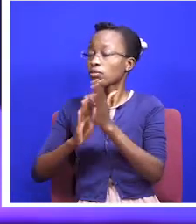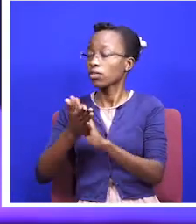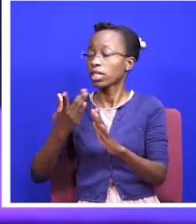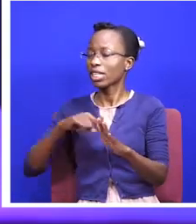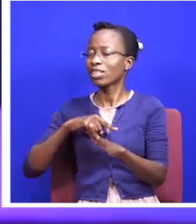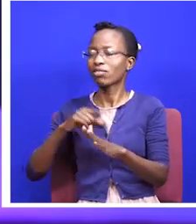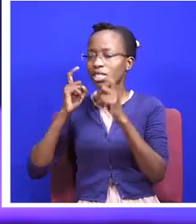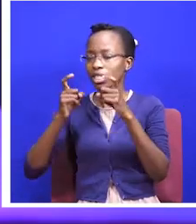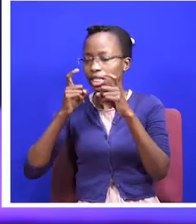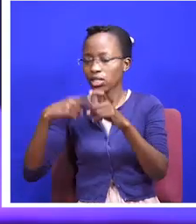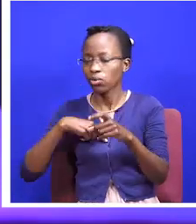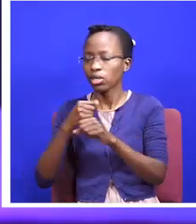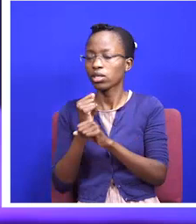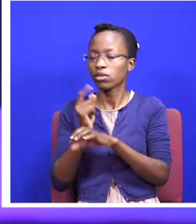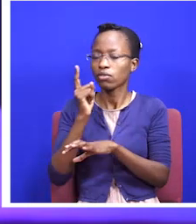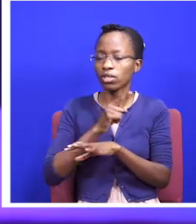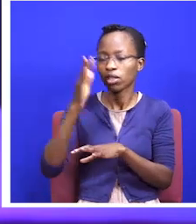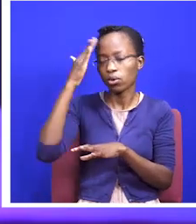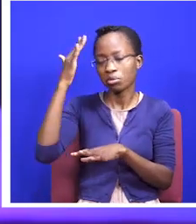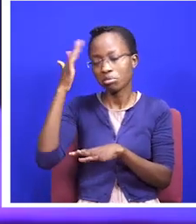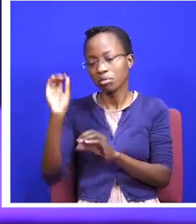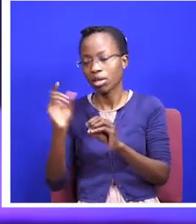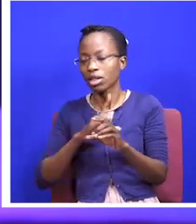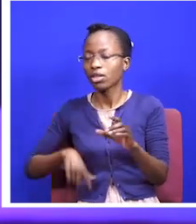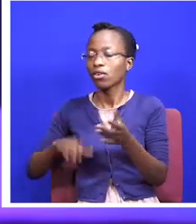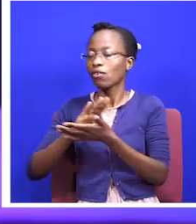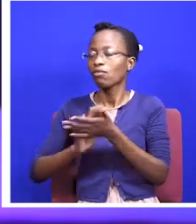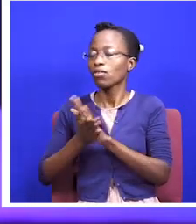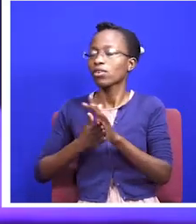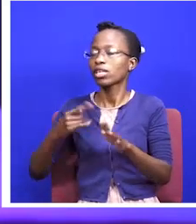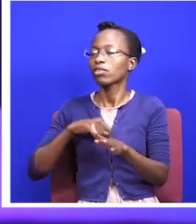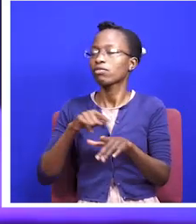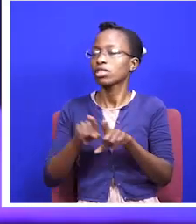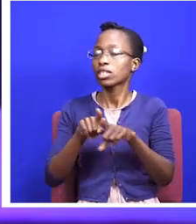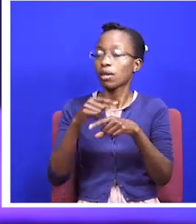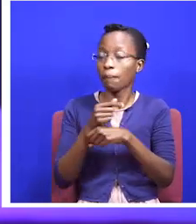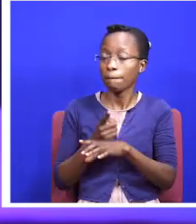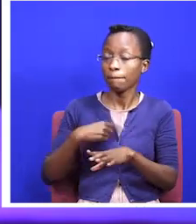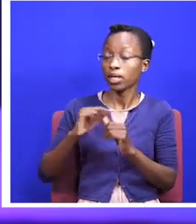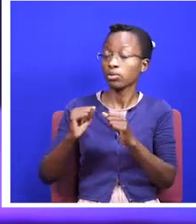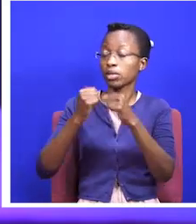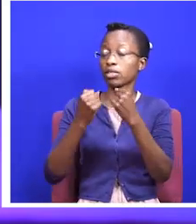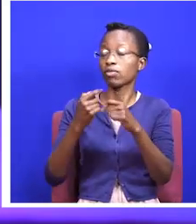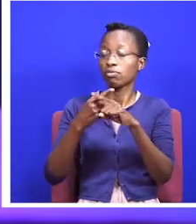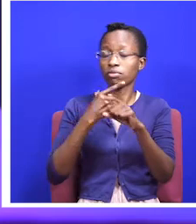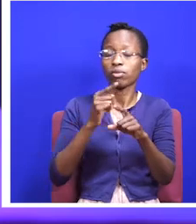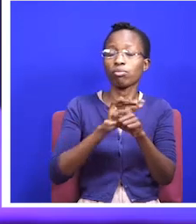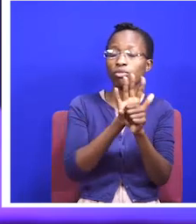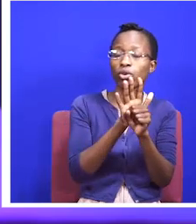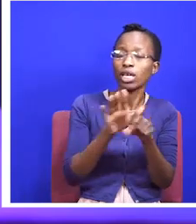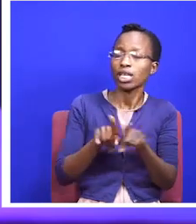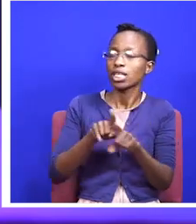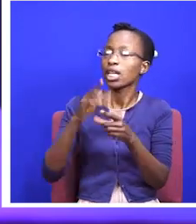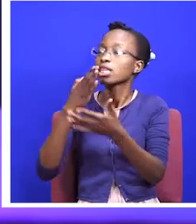take anything for granted. We want to pray that you may forgive us any sin that you have done. Knowingly and unknowingly, Father, may you forgive us. And